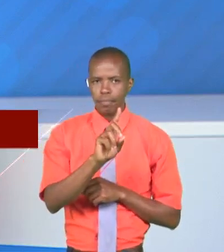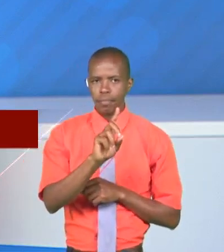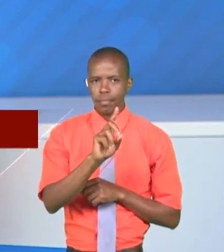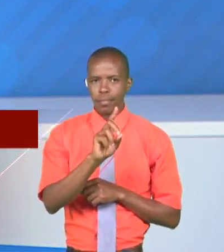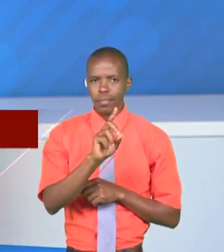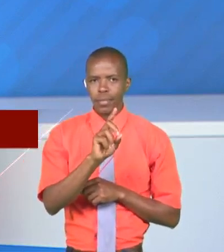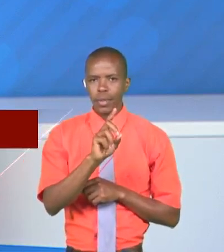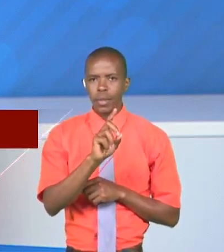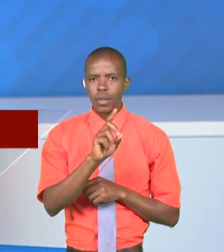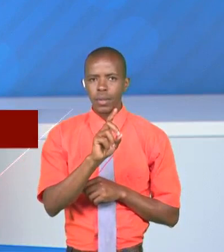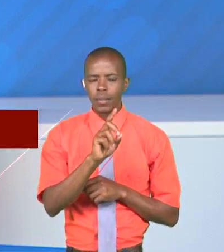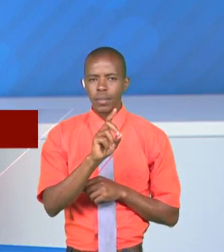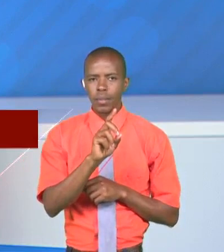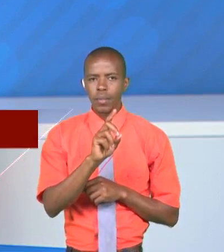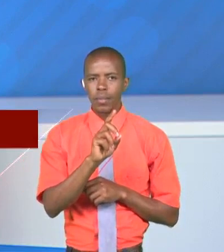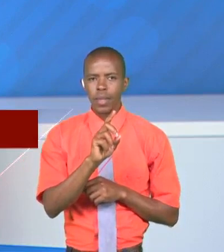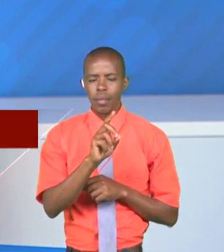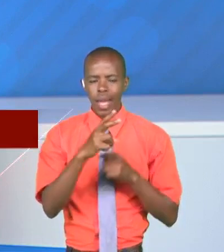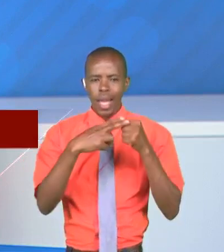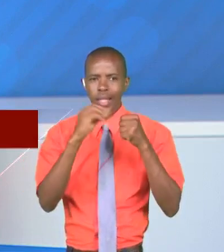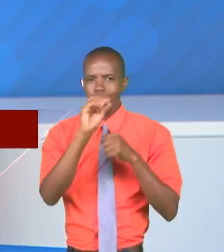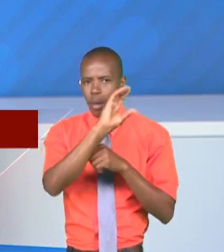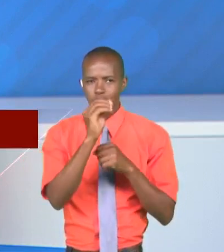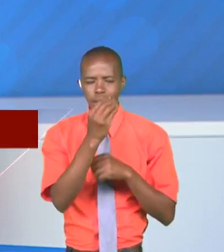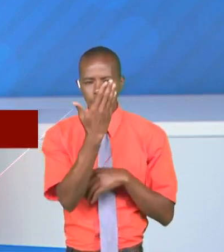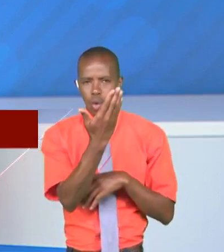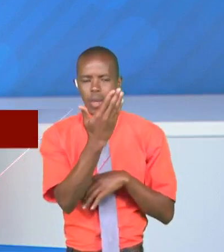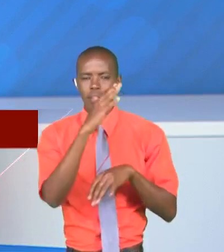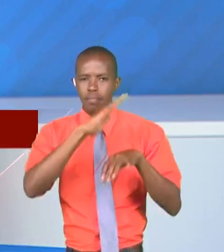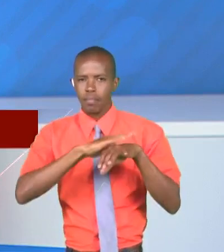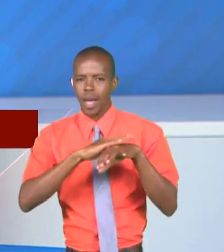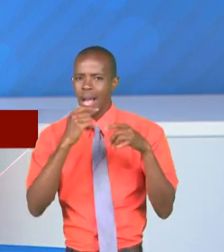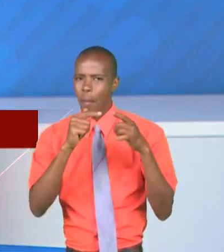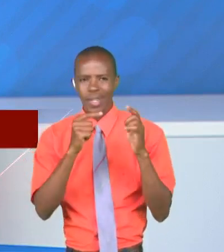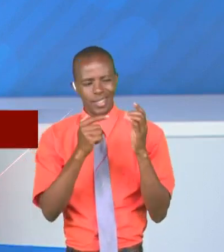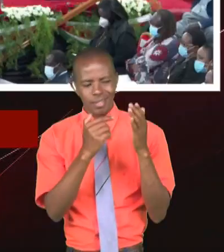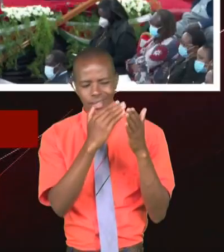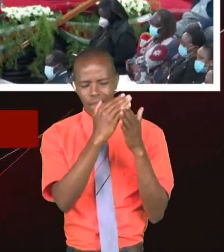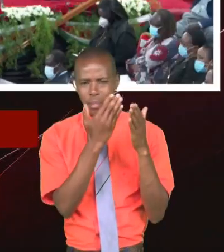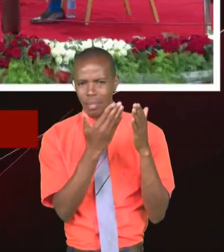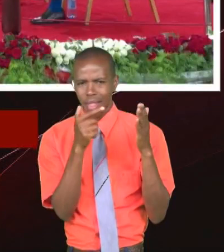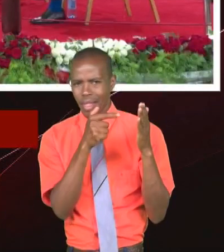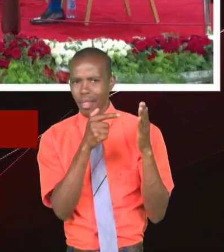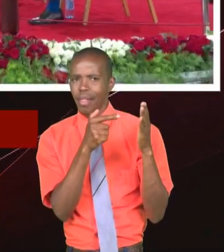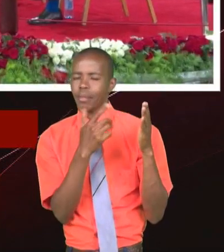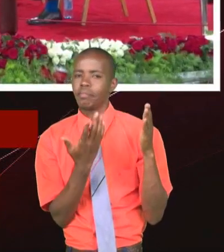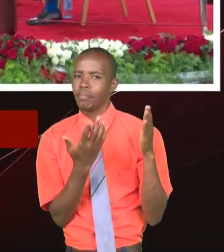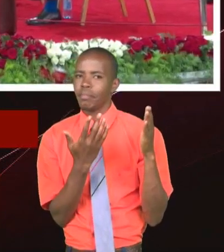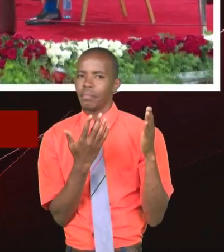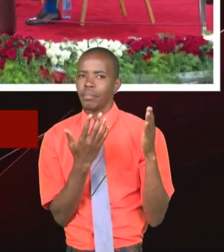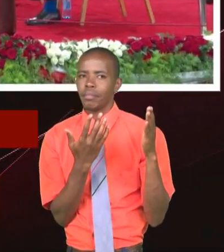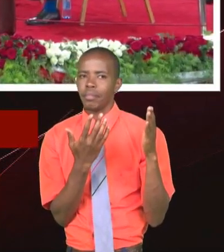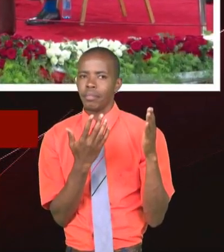are so many. I can say 70% of that document is good, although there are some things which I cannot say that I